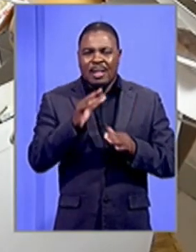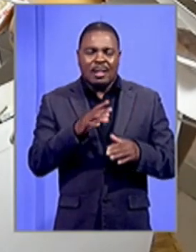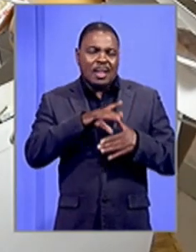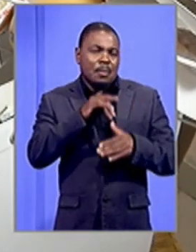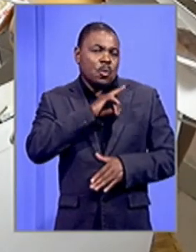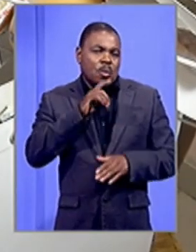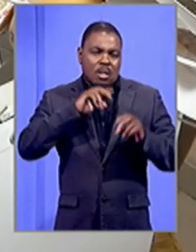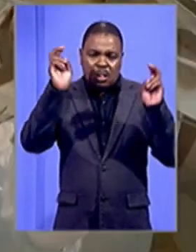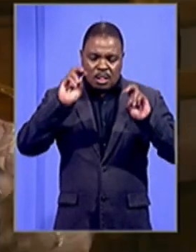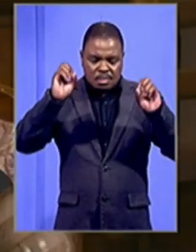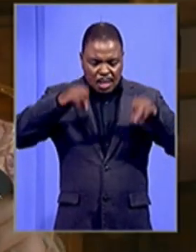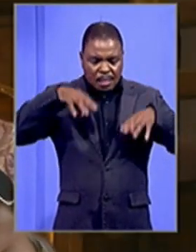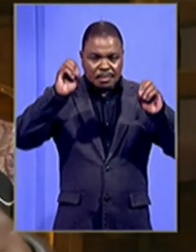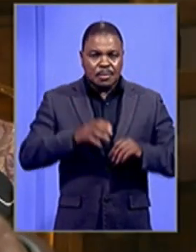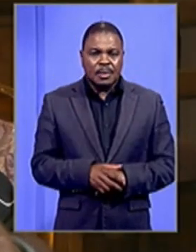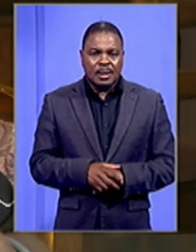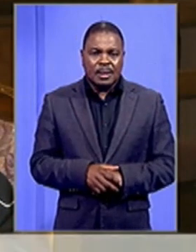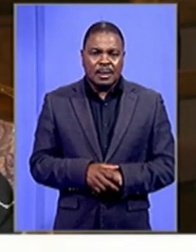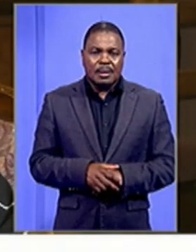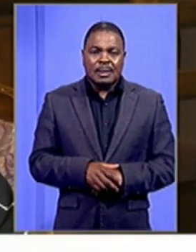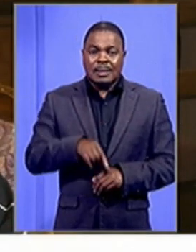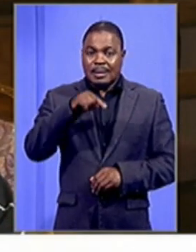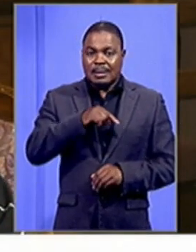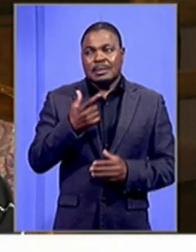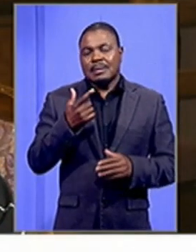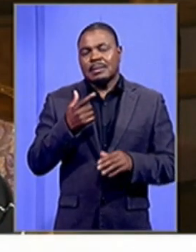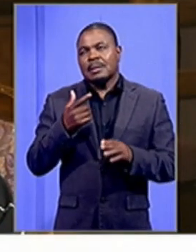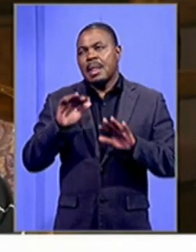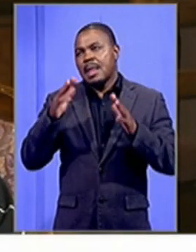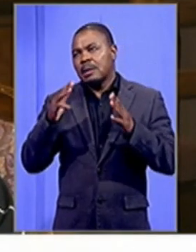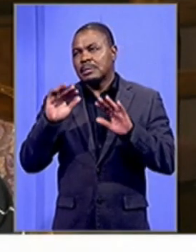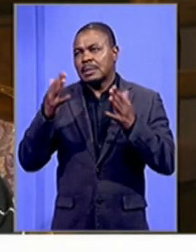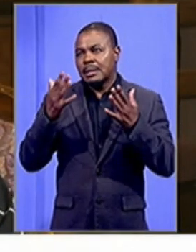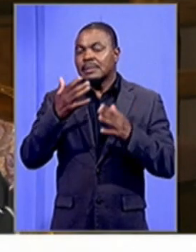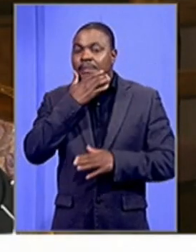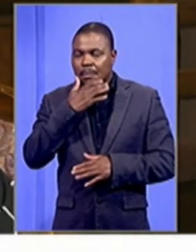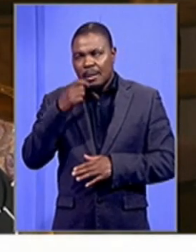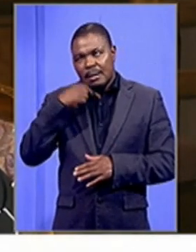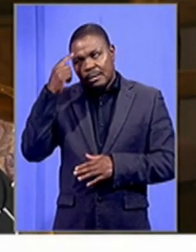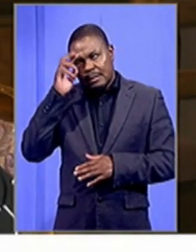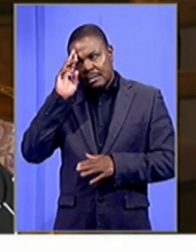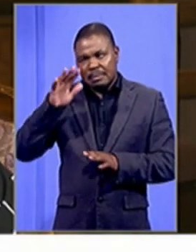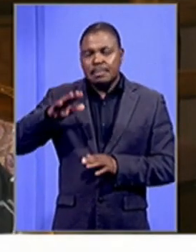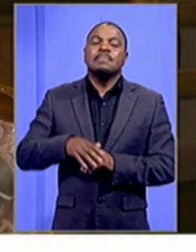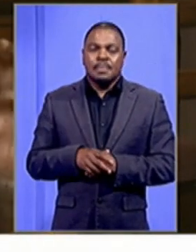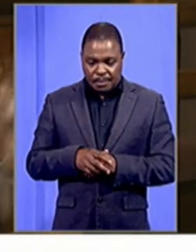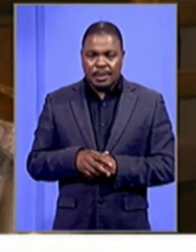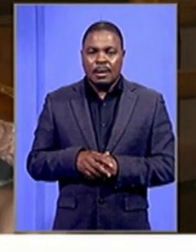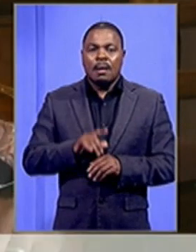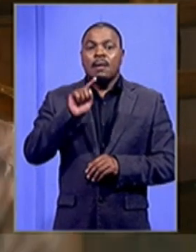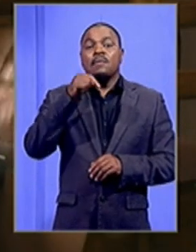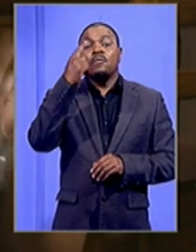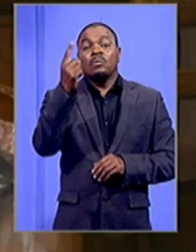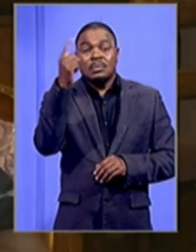kgaolwa ga motlakase. Society meet came on the 9th or the 10th of December, if I can remember very well. And then the following